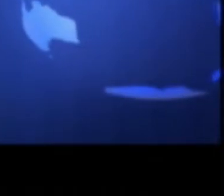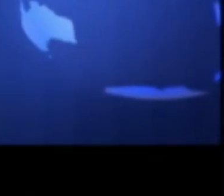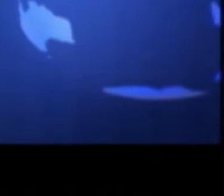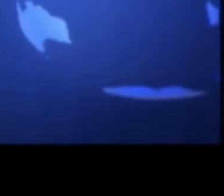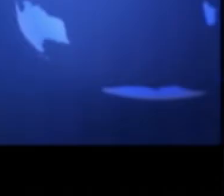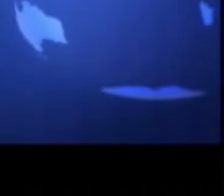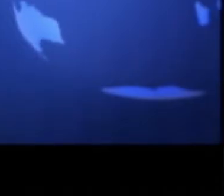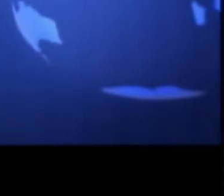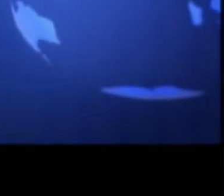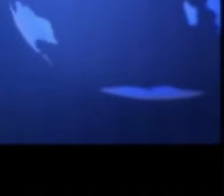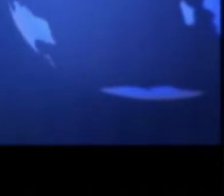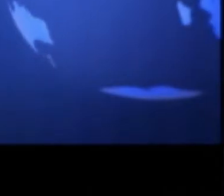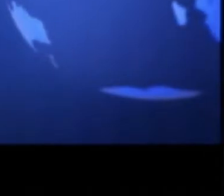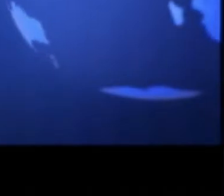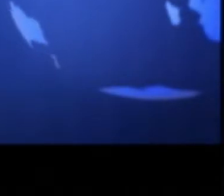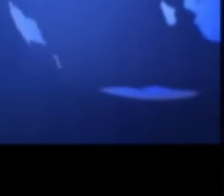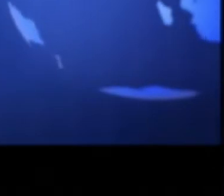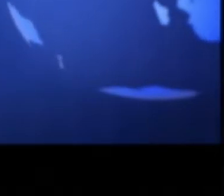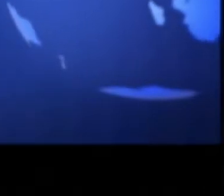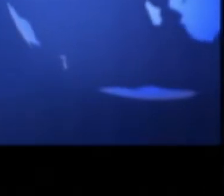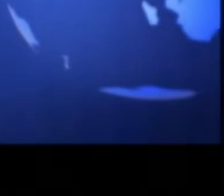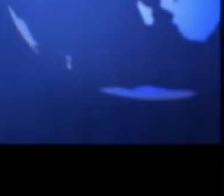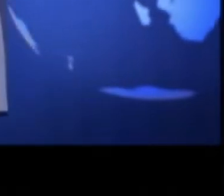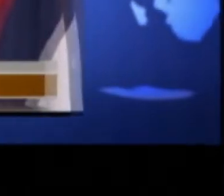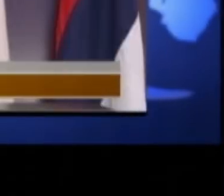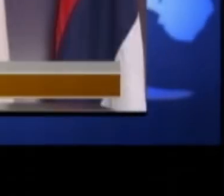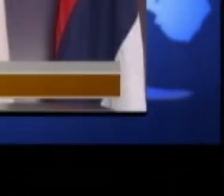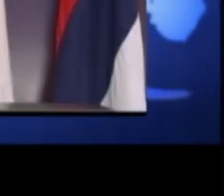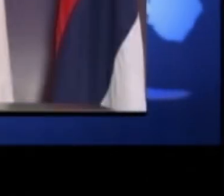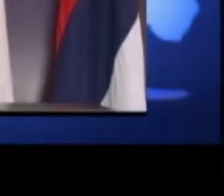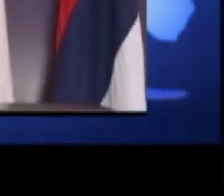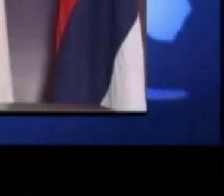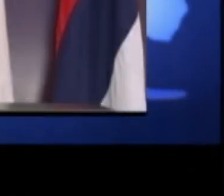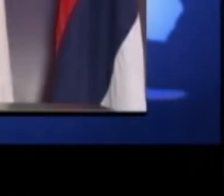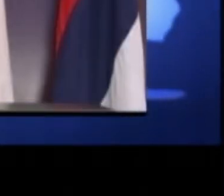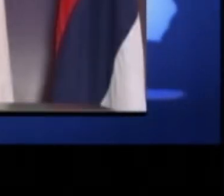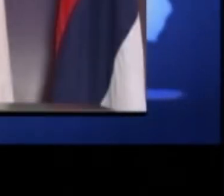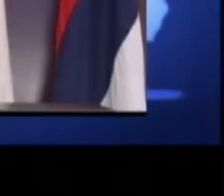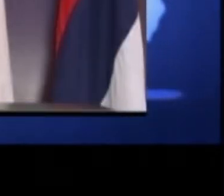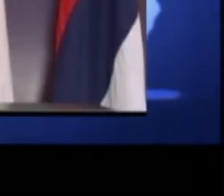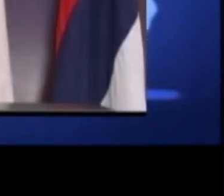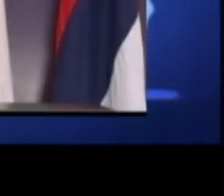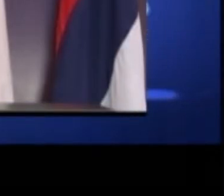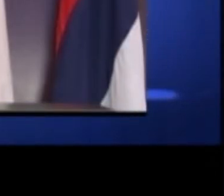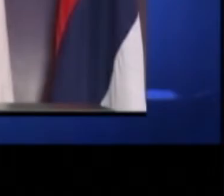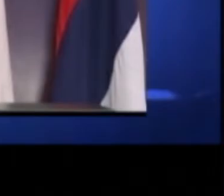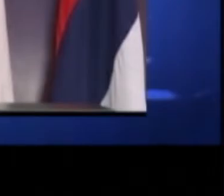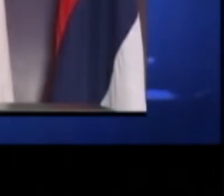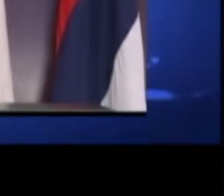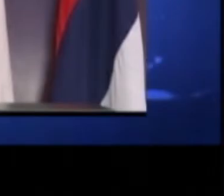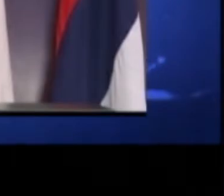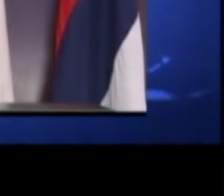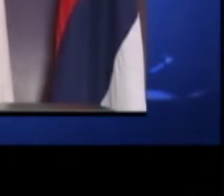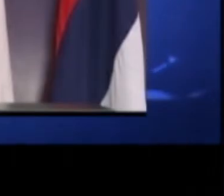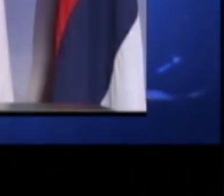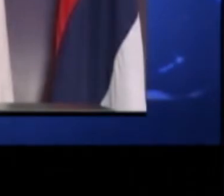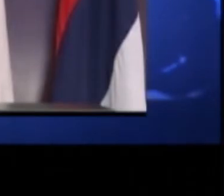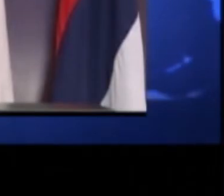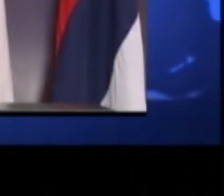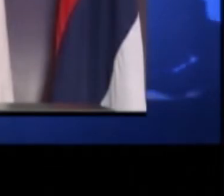Nigeria flags off vaccination against COVID-19 pandemic, with health workers taking the lead.